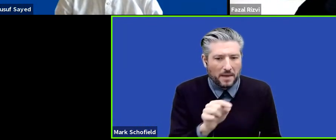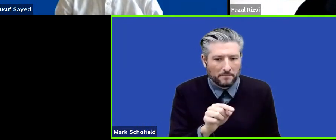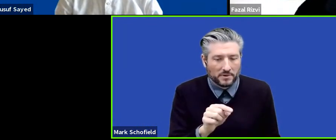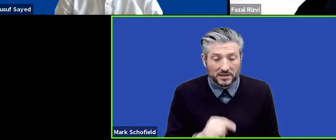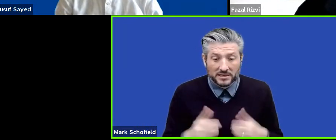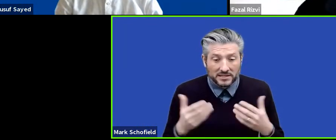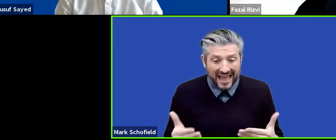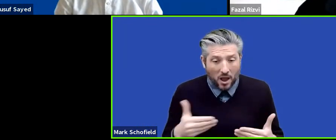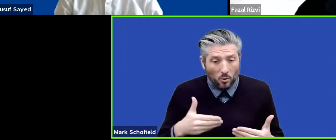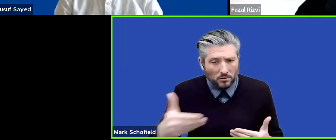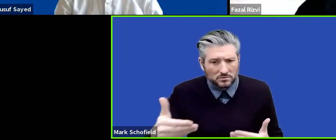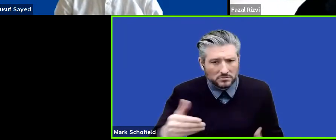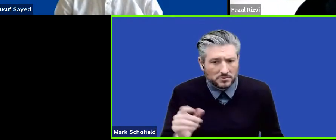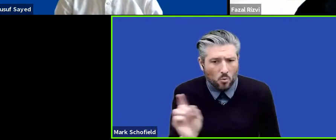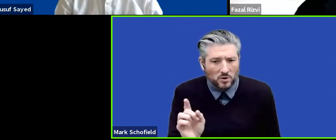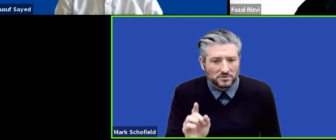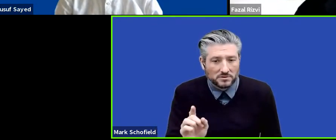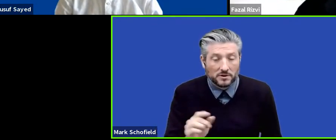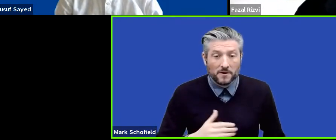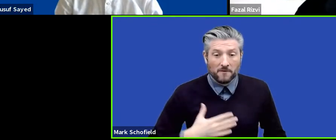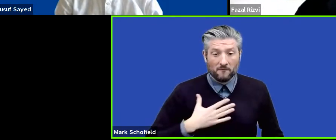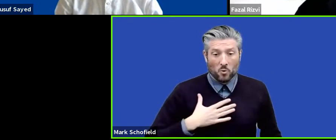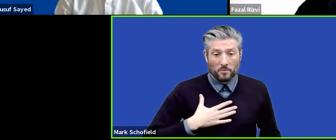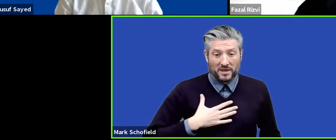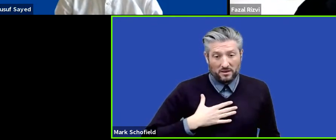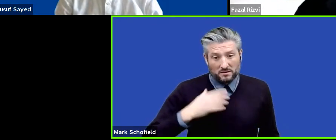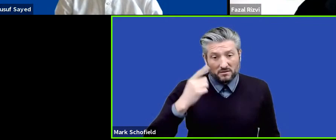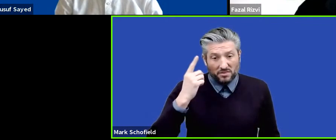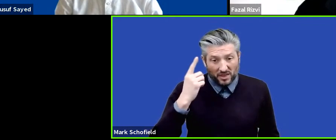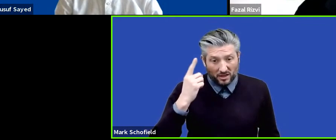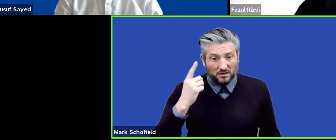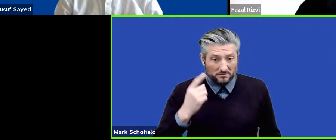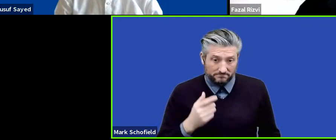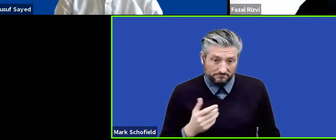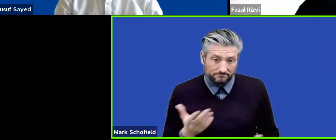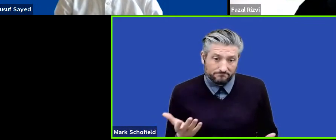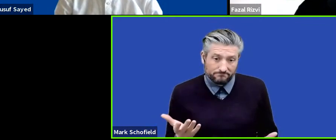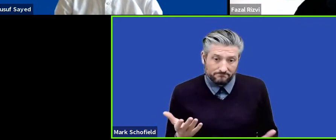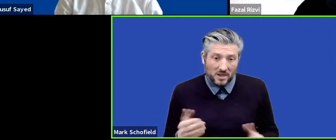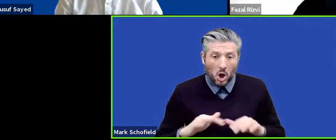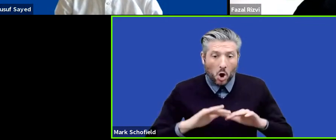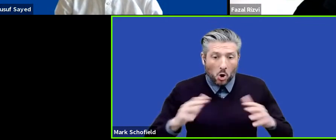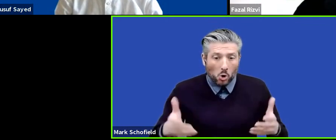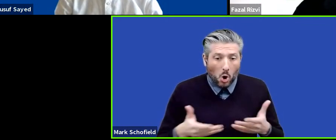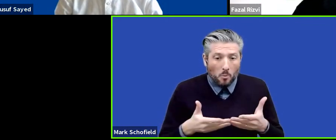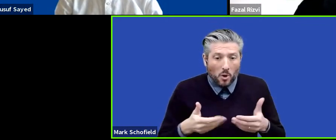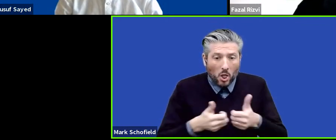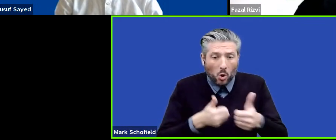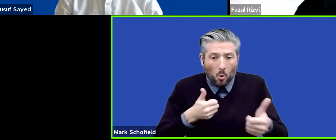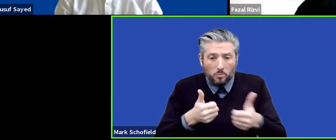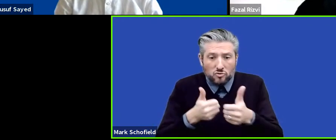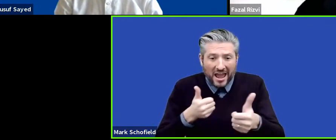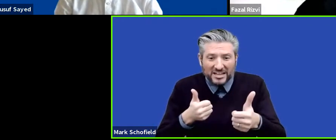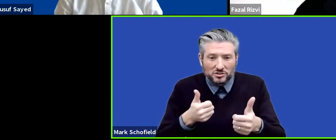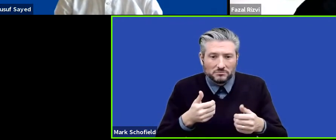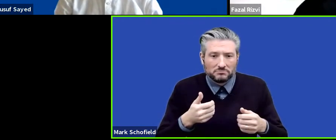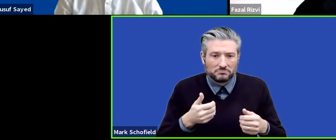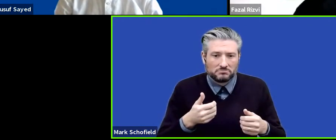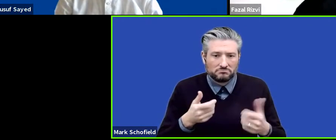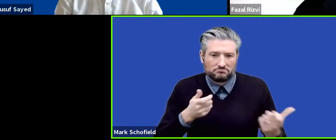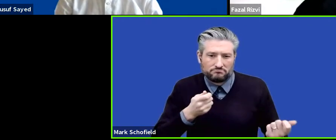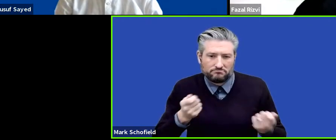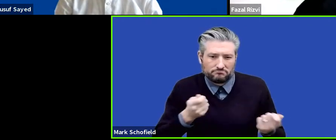view, there is every likelihood that the global corporations are already positioning